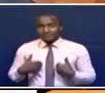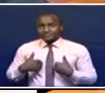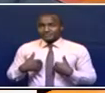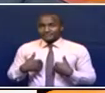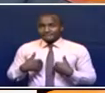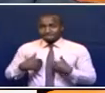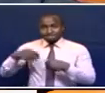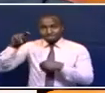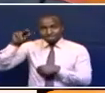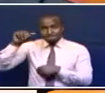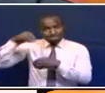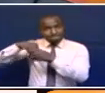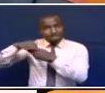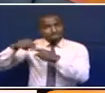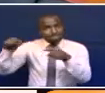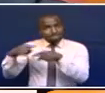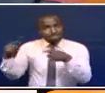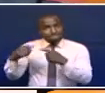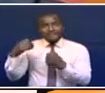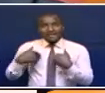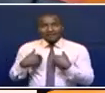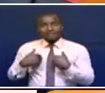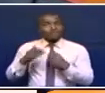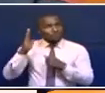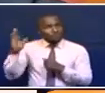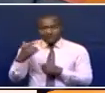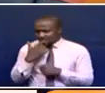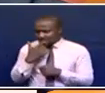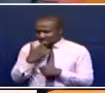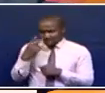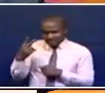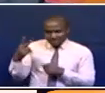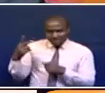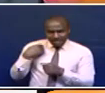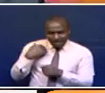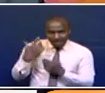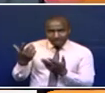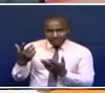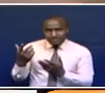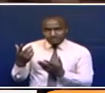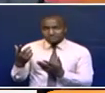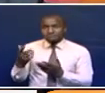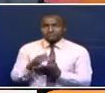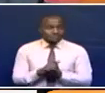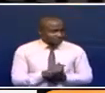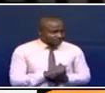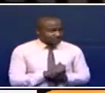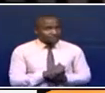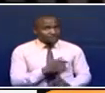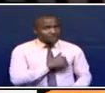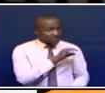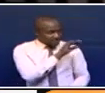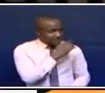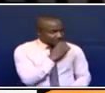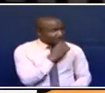within NASA. Yeah. We'll fight within NASA. We'll look at the numbers. We'll look at, you know, things each one of Let me ask you this. The election